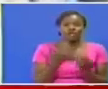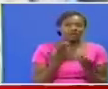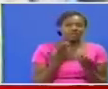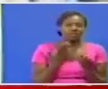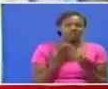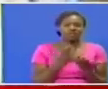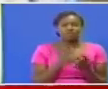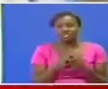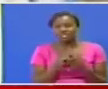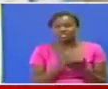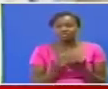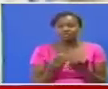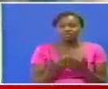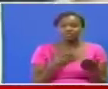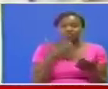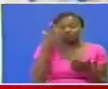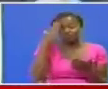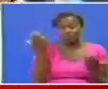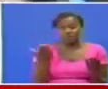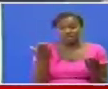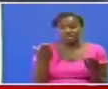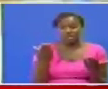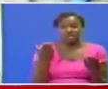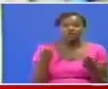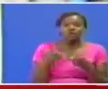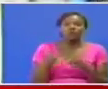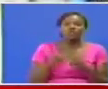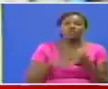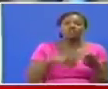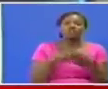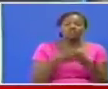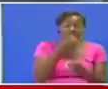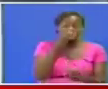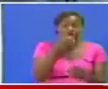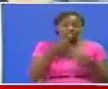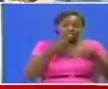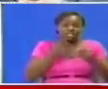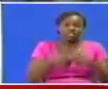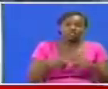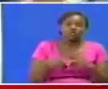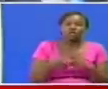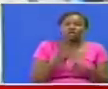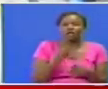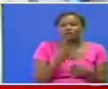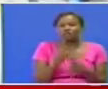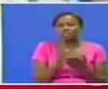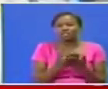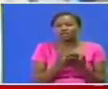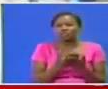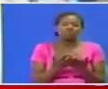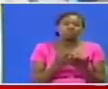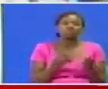something and then before we realize where we are all into a ditch. Trying to come out of it, some of you get